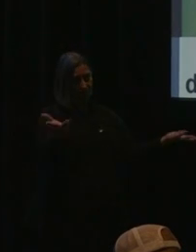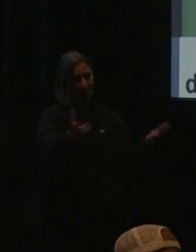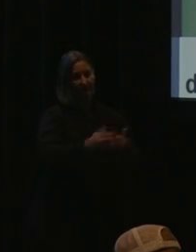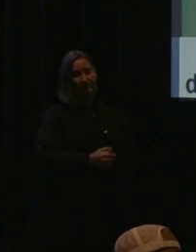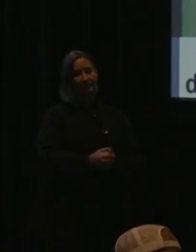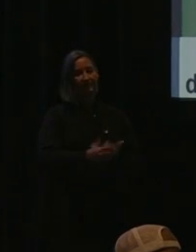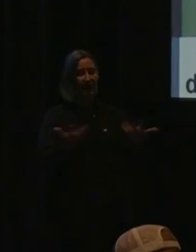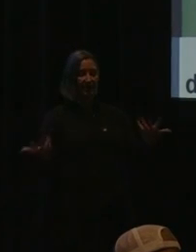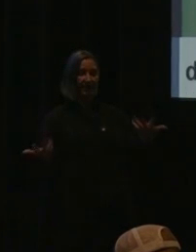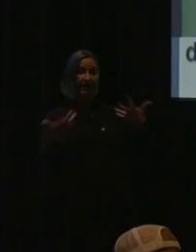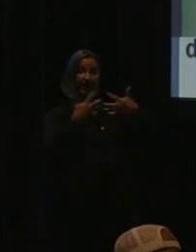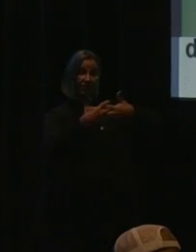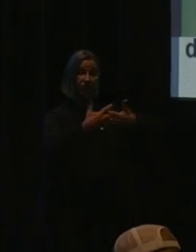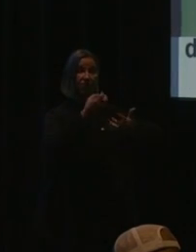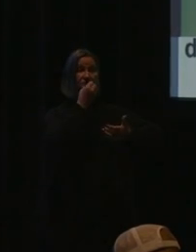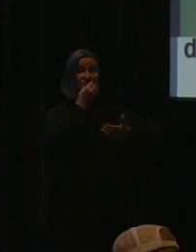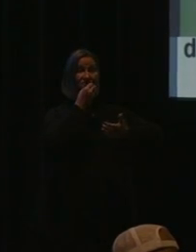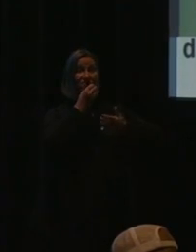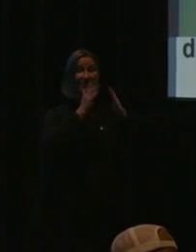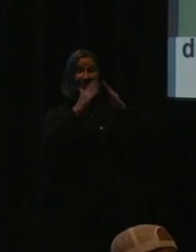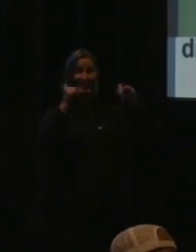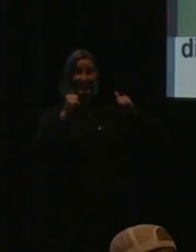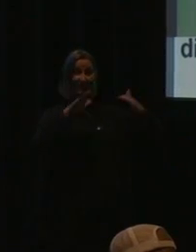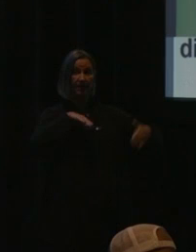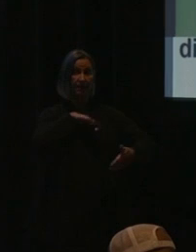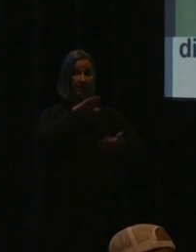They're integrated into the food systems approach.